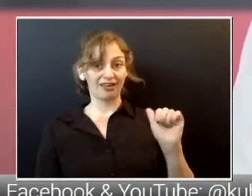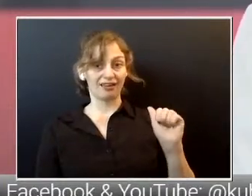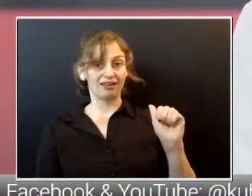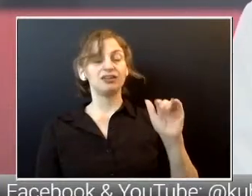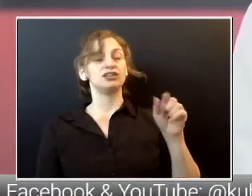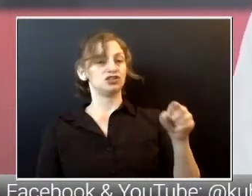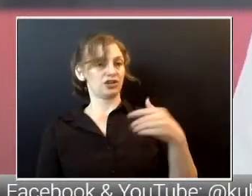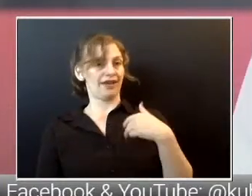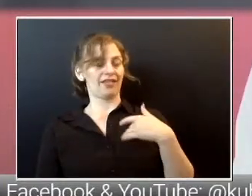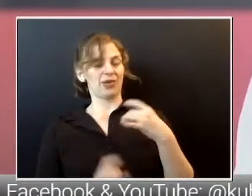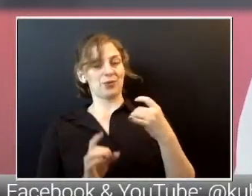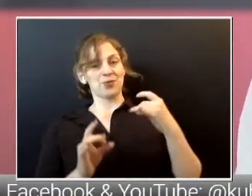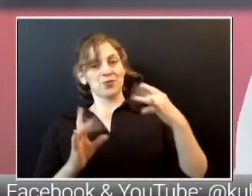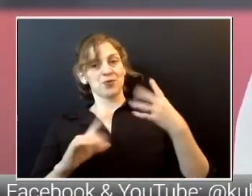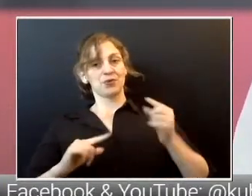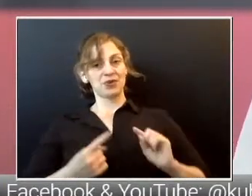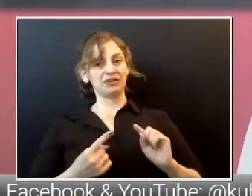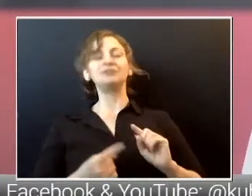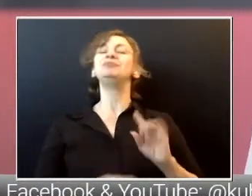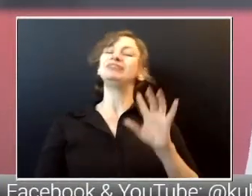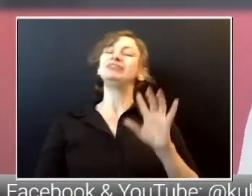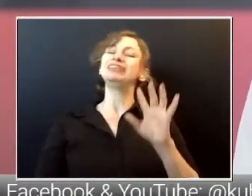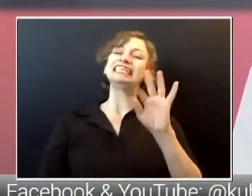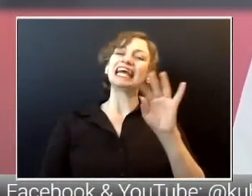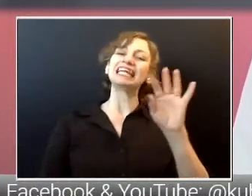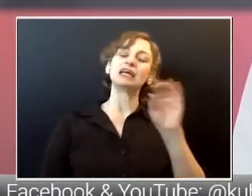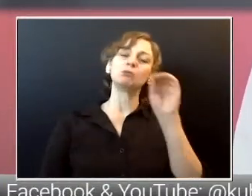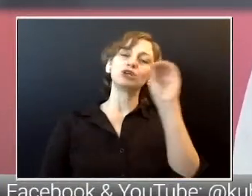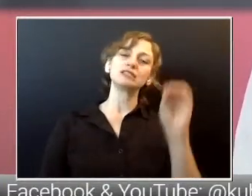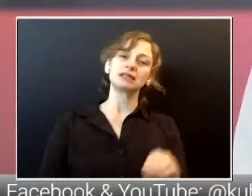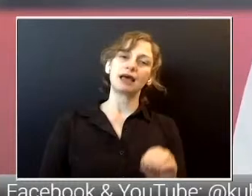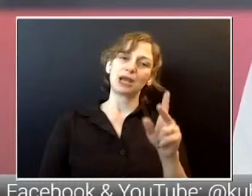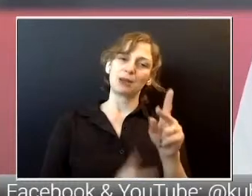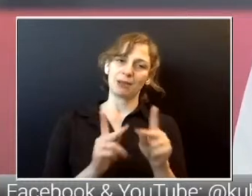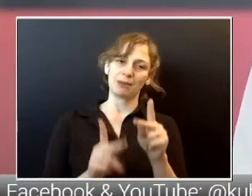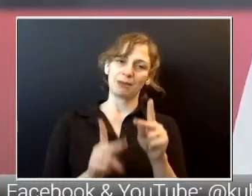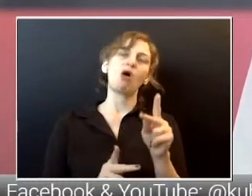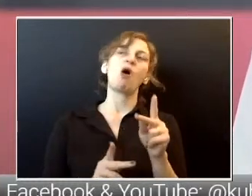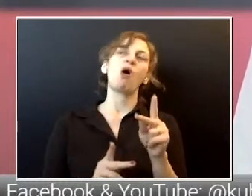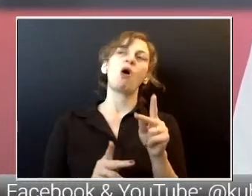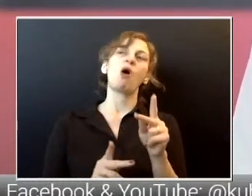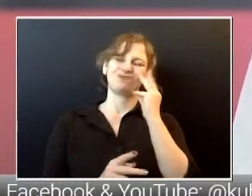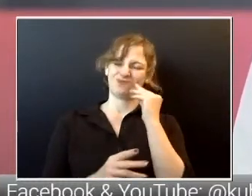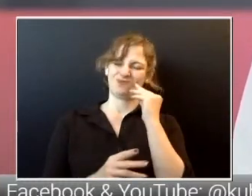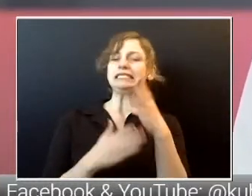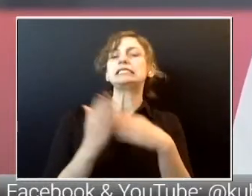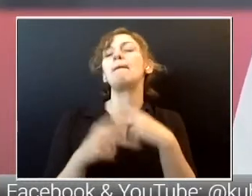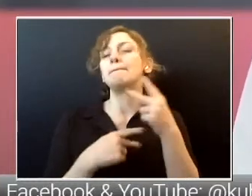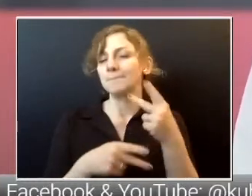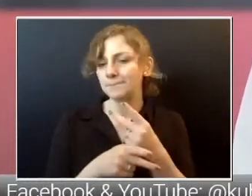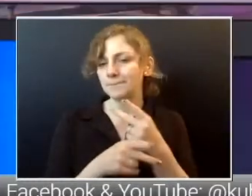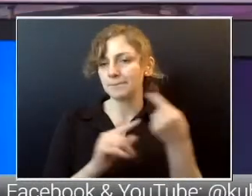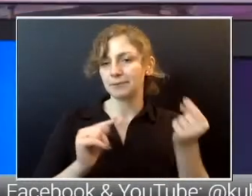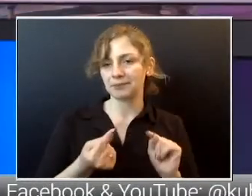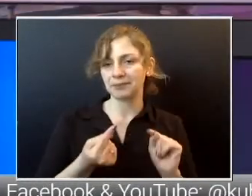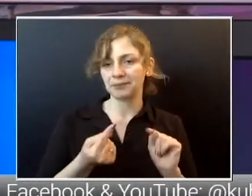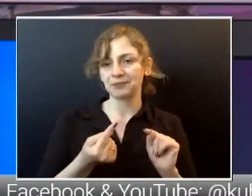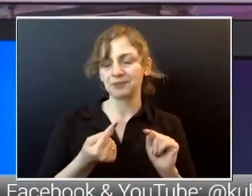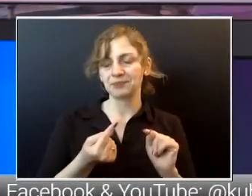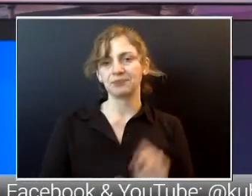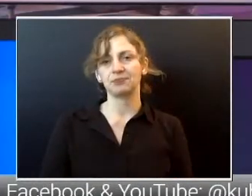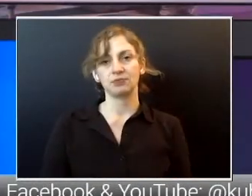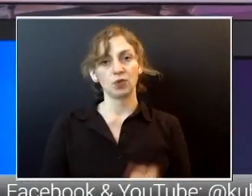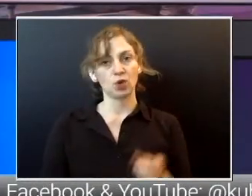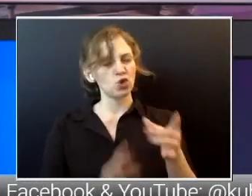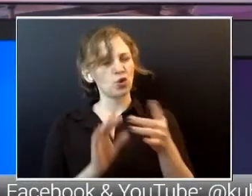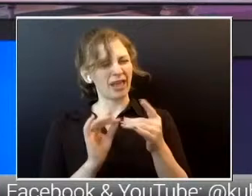people, probably 99% of people, have some kind of pain associated with it. Would it be this? You mentioned leg pain, though,